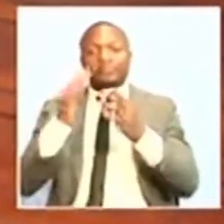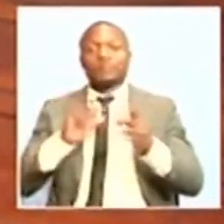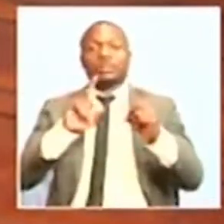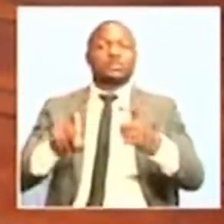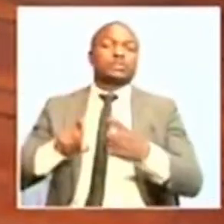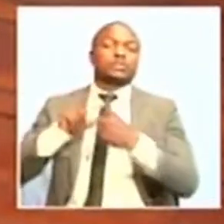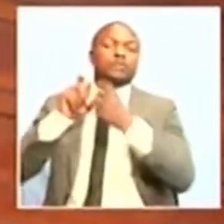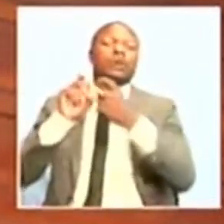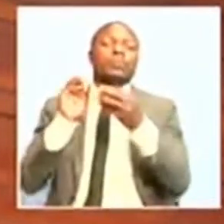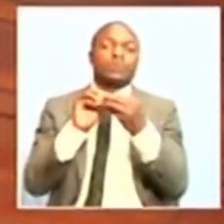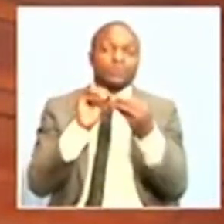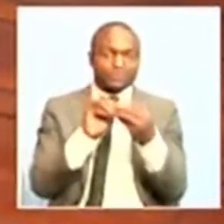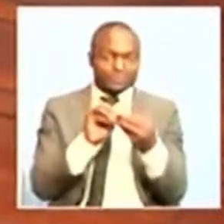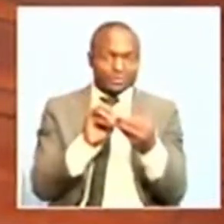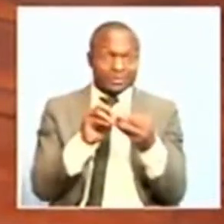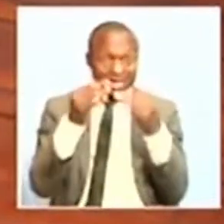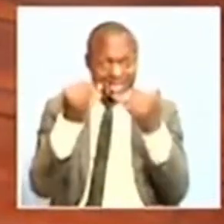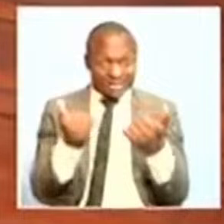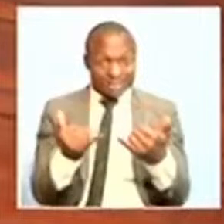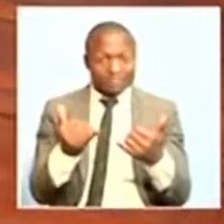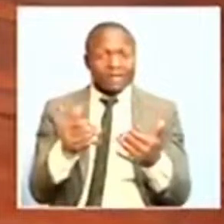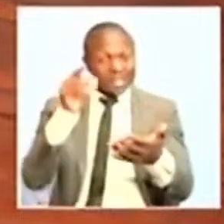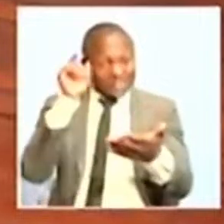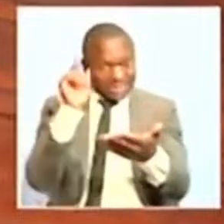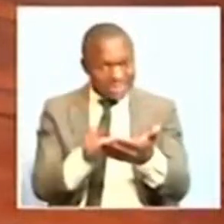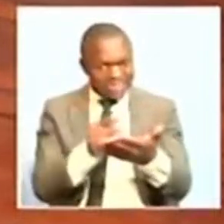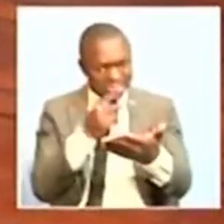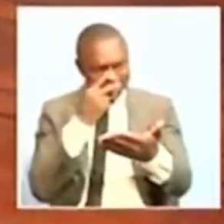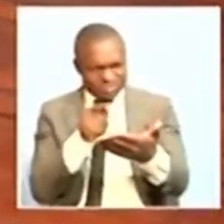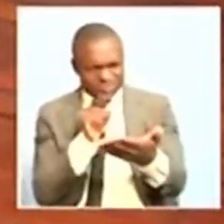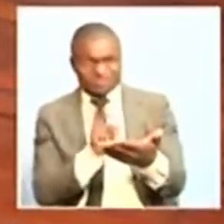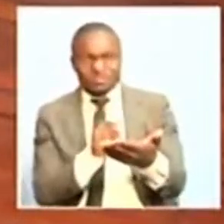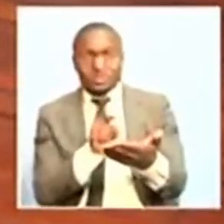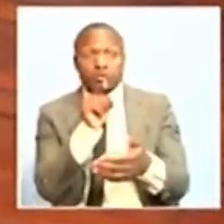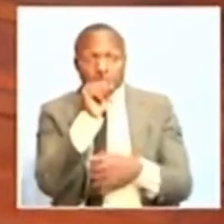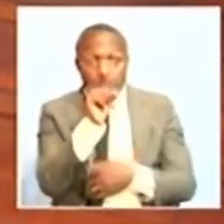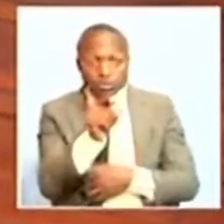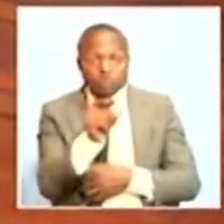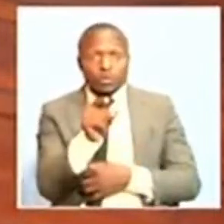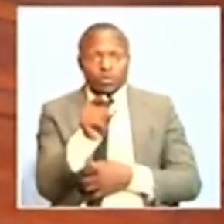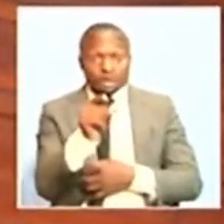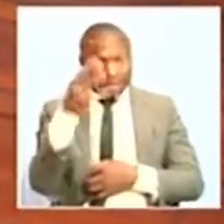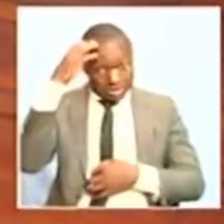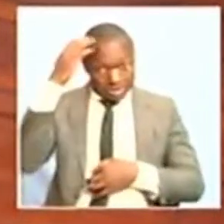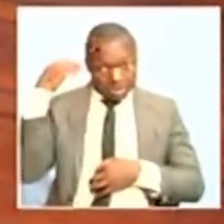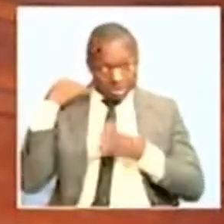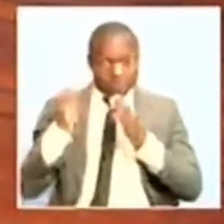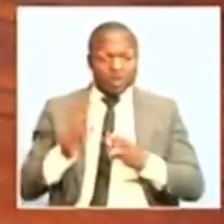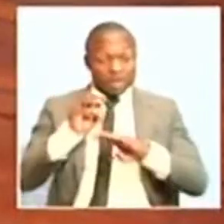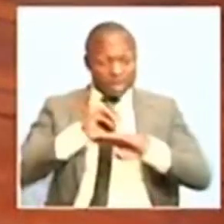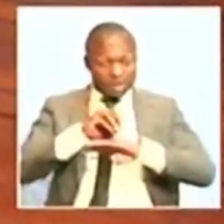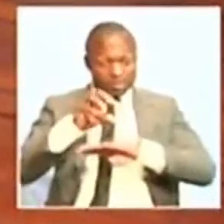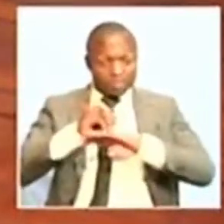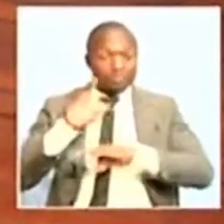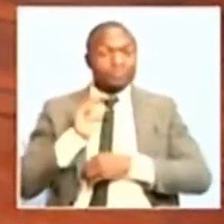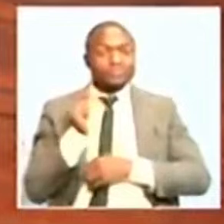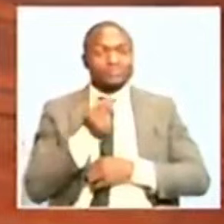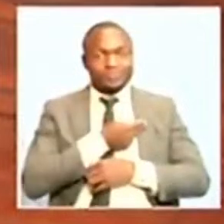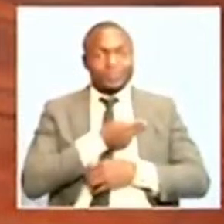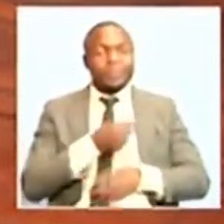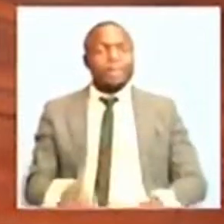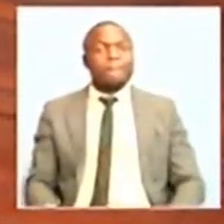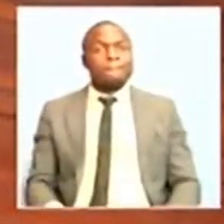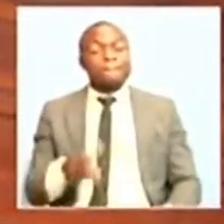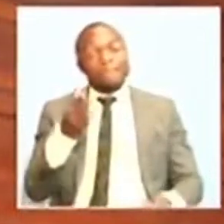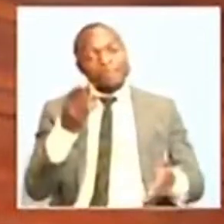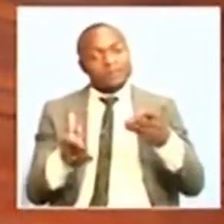affected adversely. So now, this, when you look at it, you as the technocrats, you're advising us.